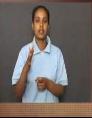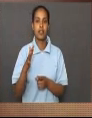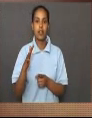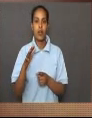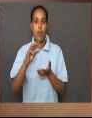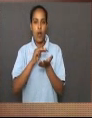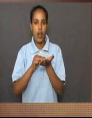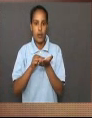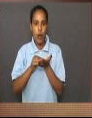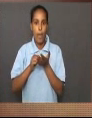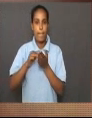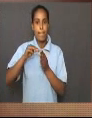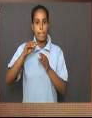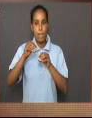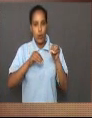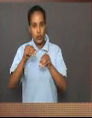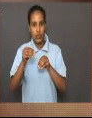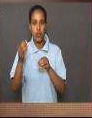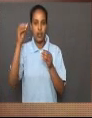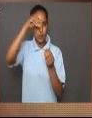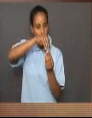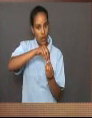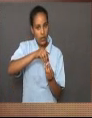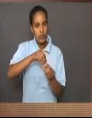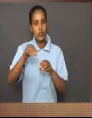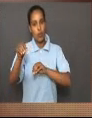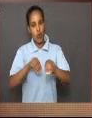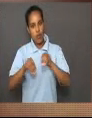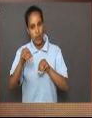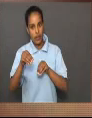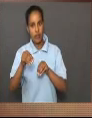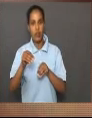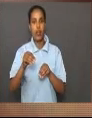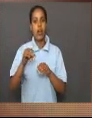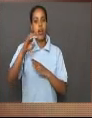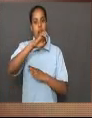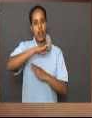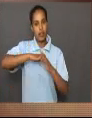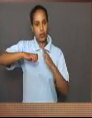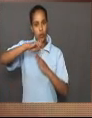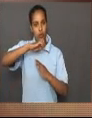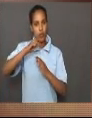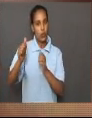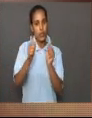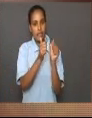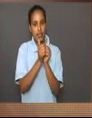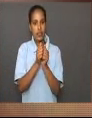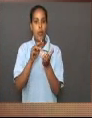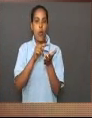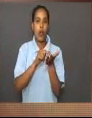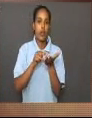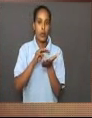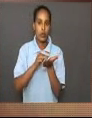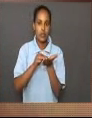of molecular motion as well as the movement of electrons within